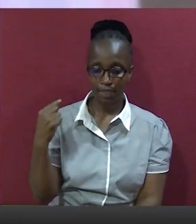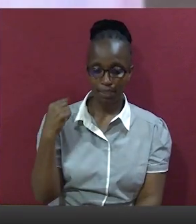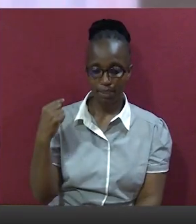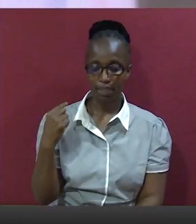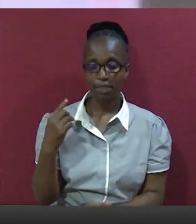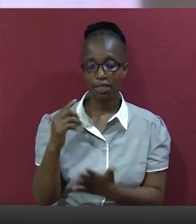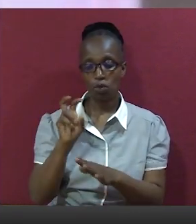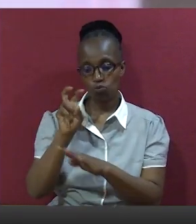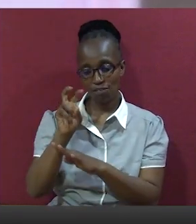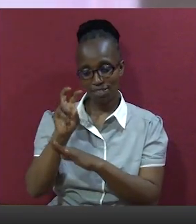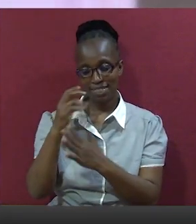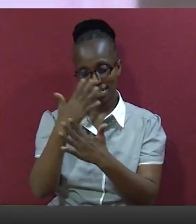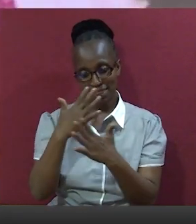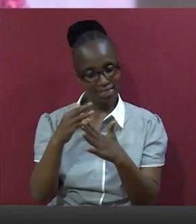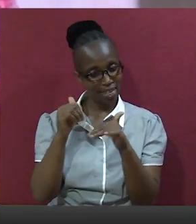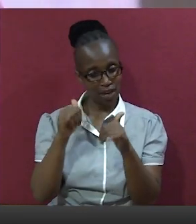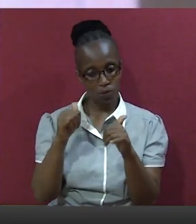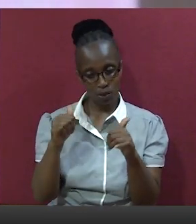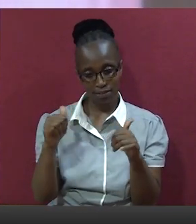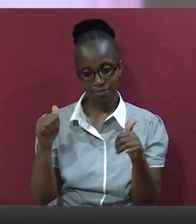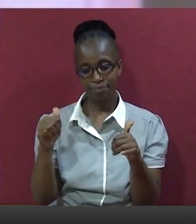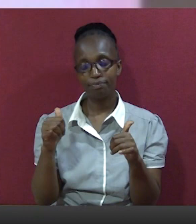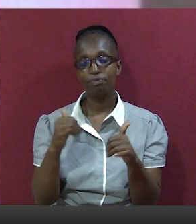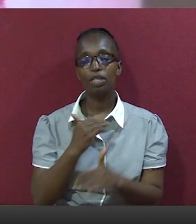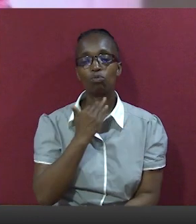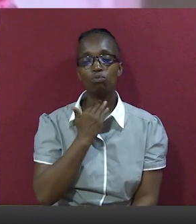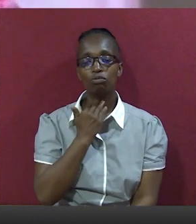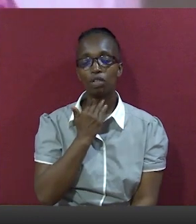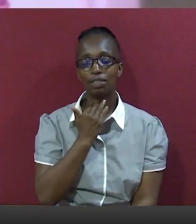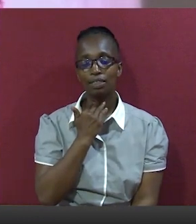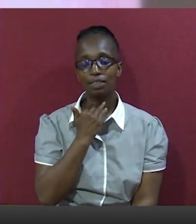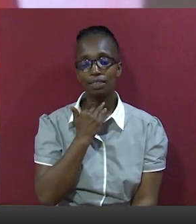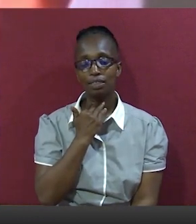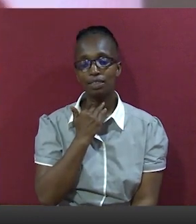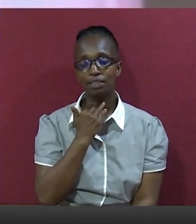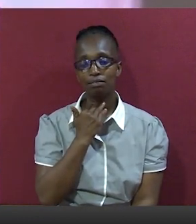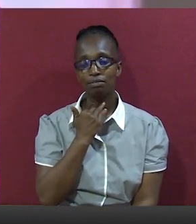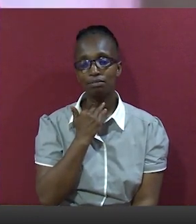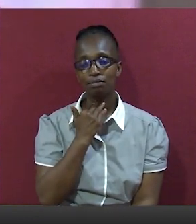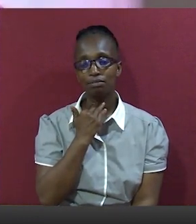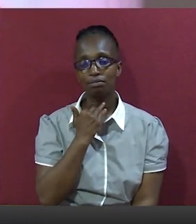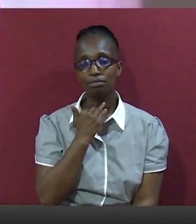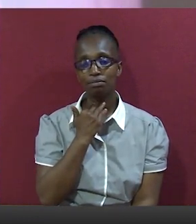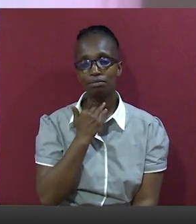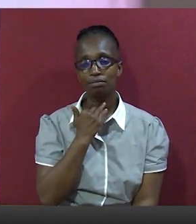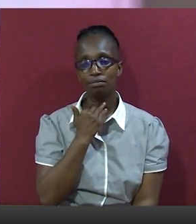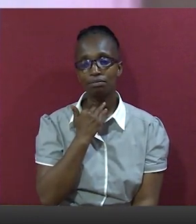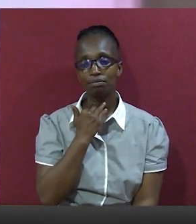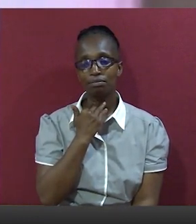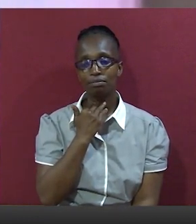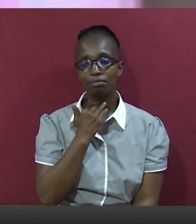tumeona kama mambo iko. You know, we would like, as Moses said, for